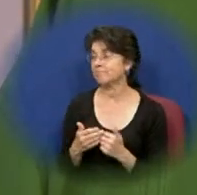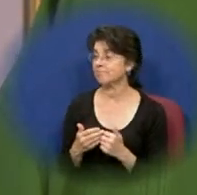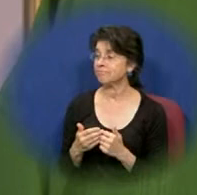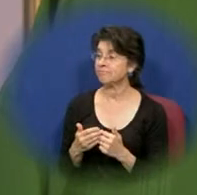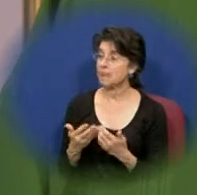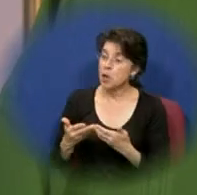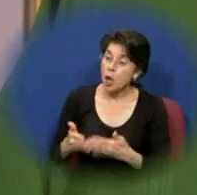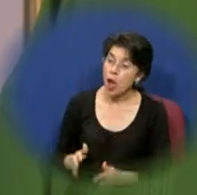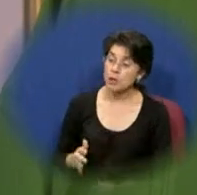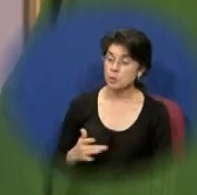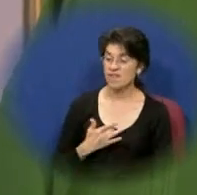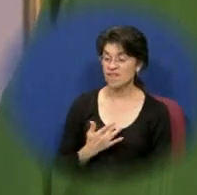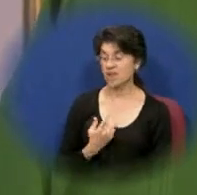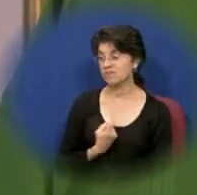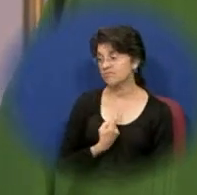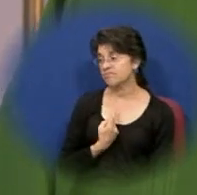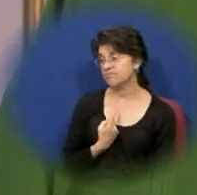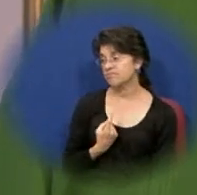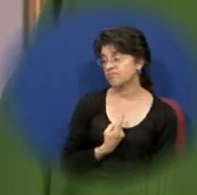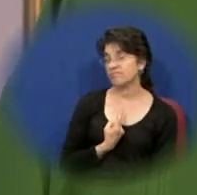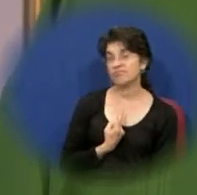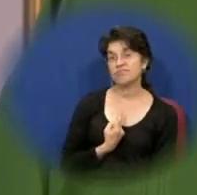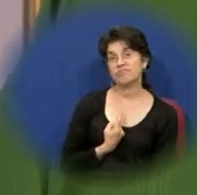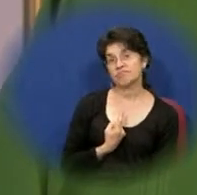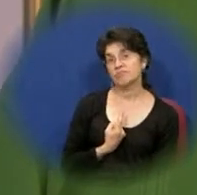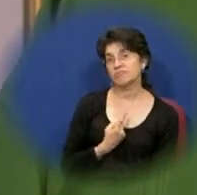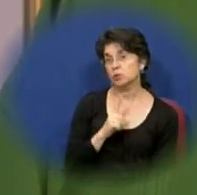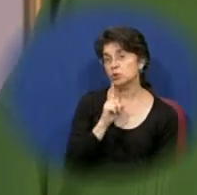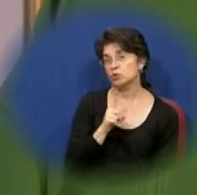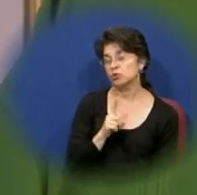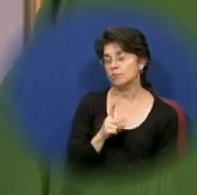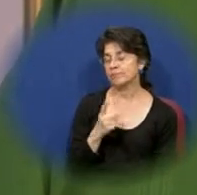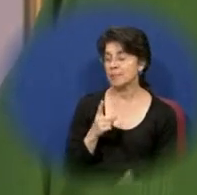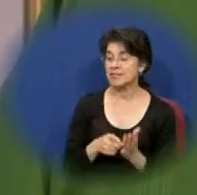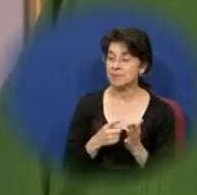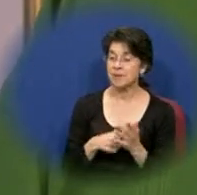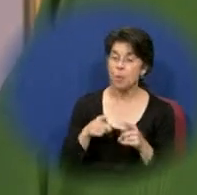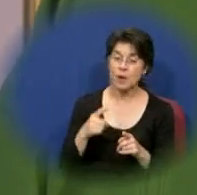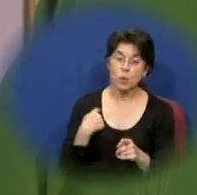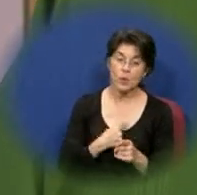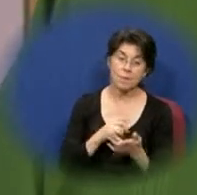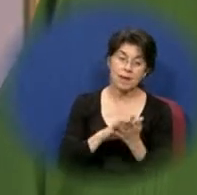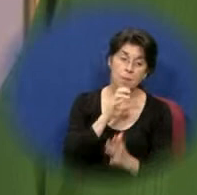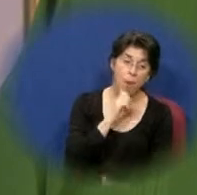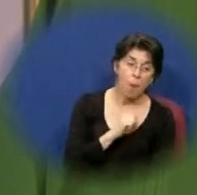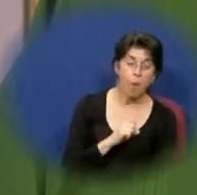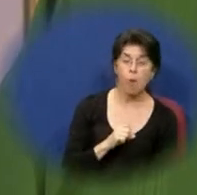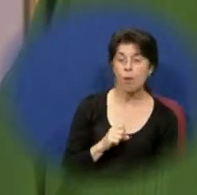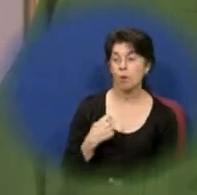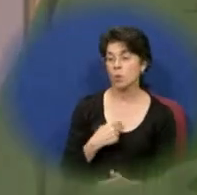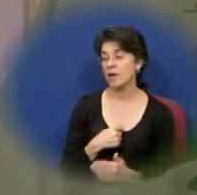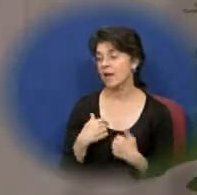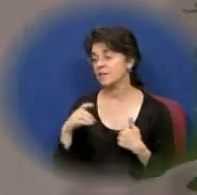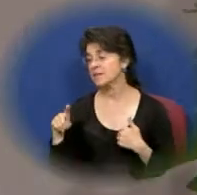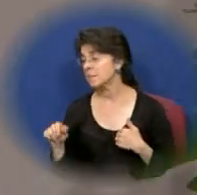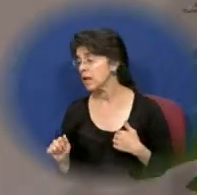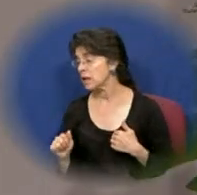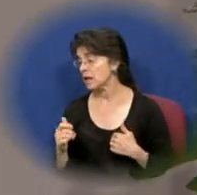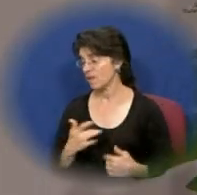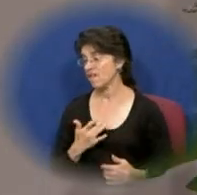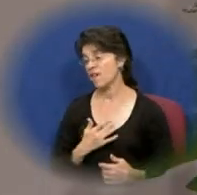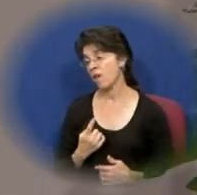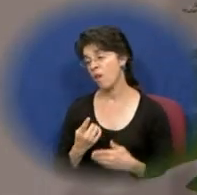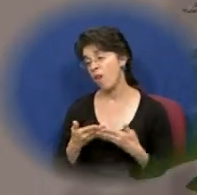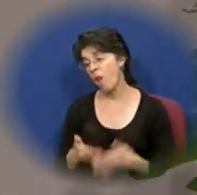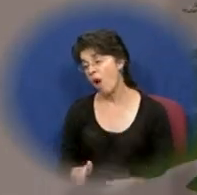feeling abandonment sometimes, isn't it true? In our aging and our sicknesses, our disabilities. But the assurance of the readings